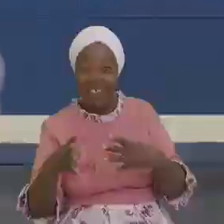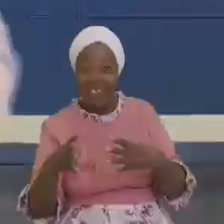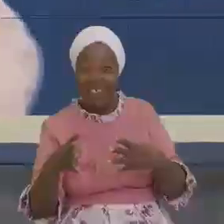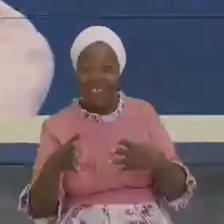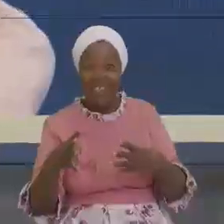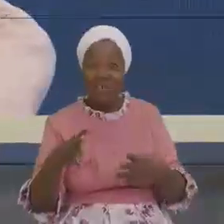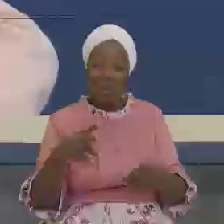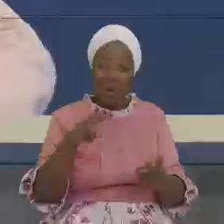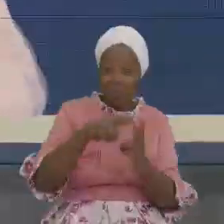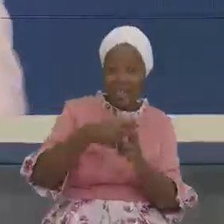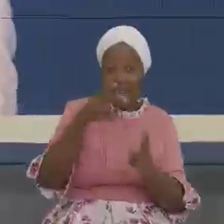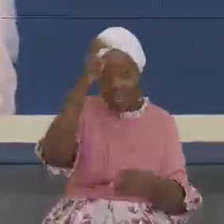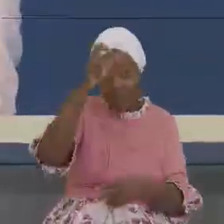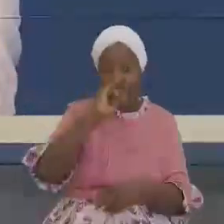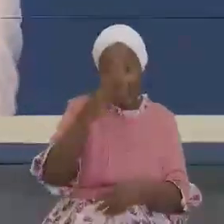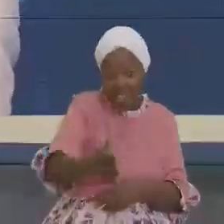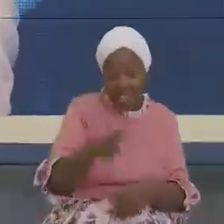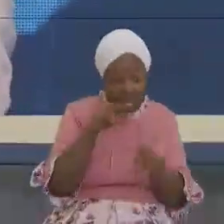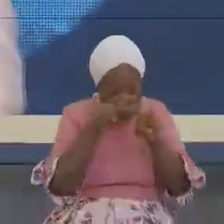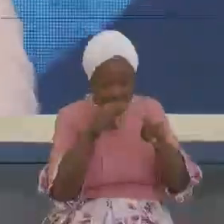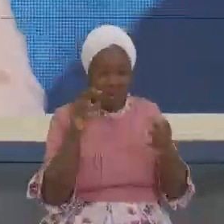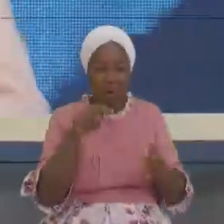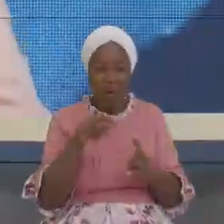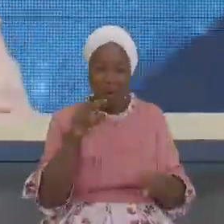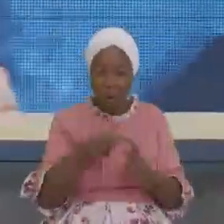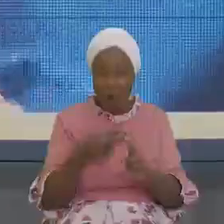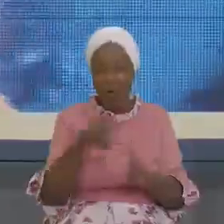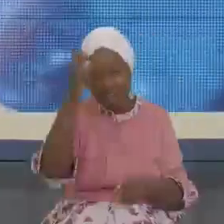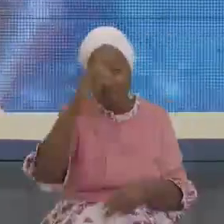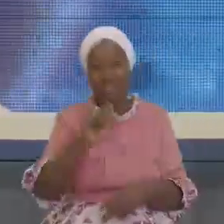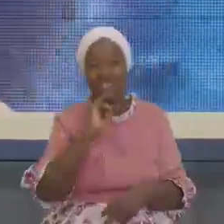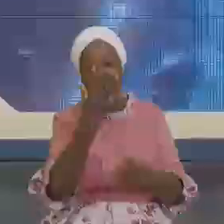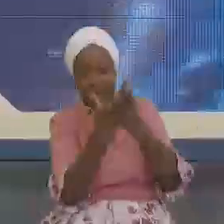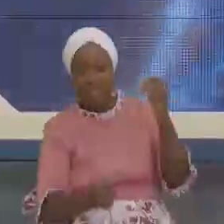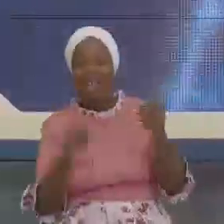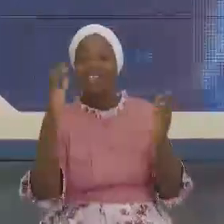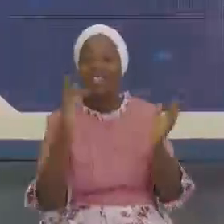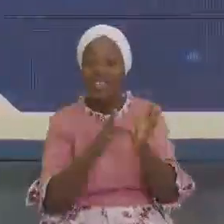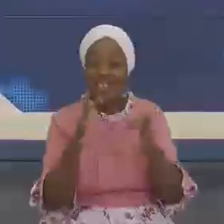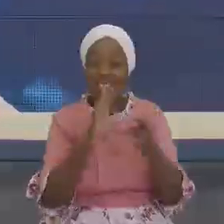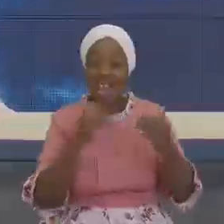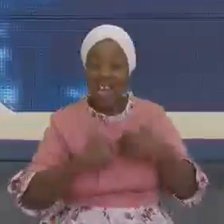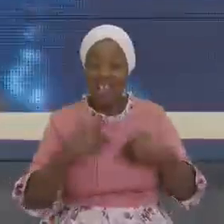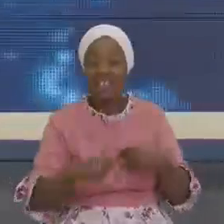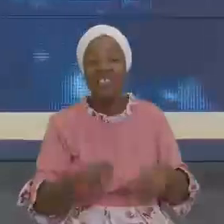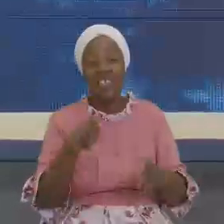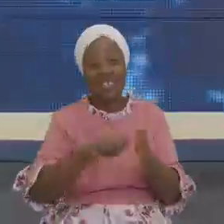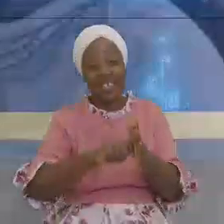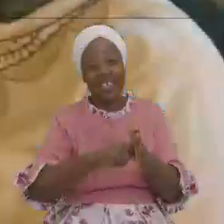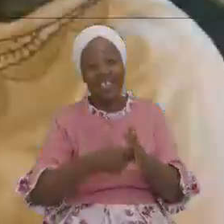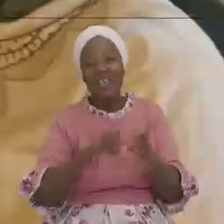there looking or the devil is not there absent, Jesus has the key to open that cage for you